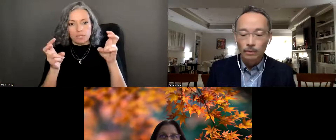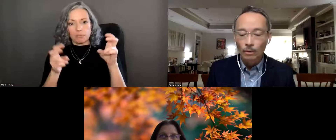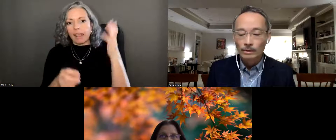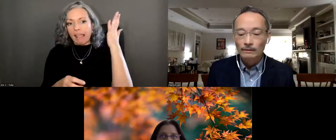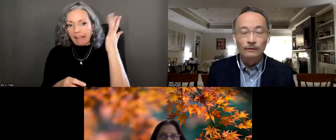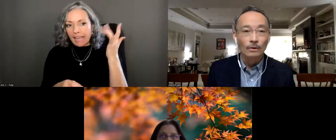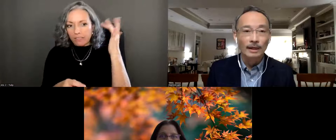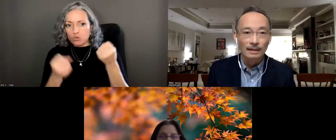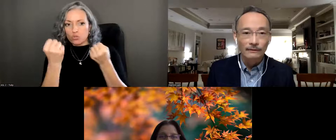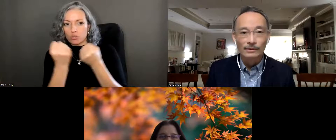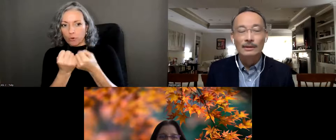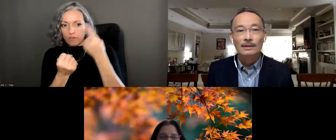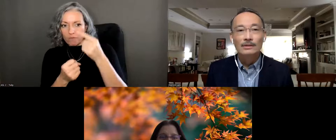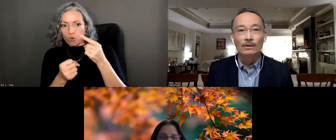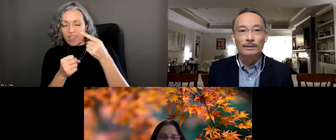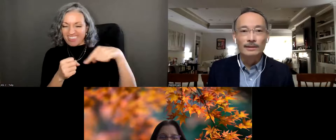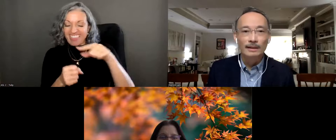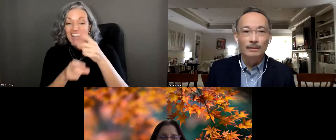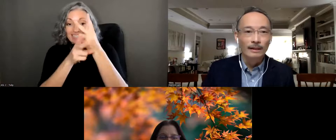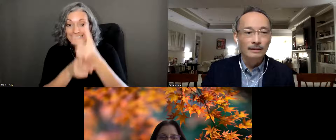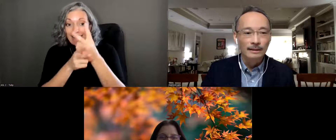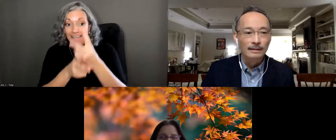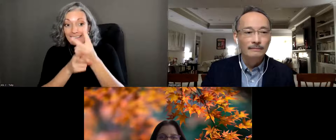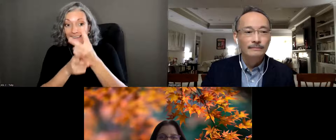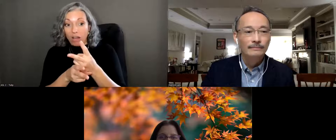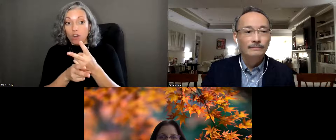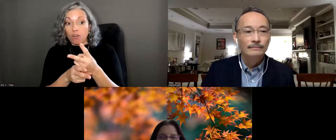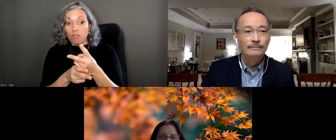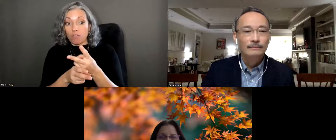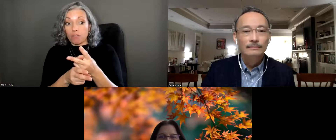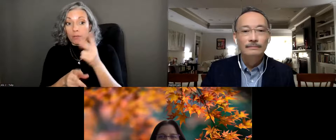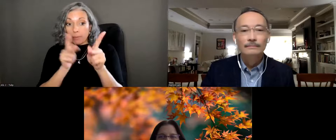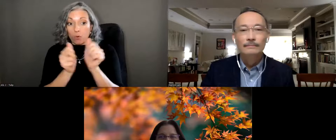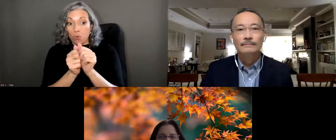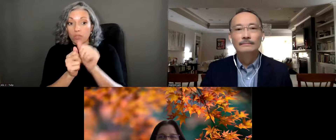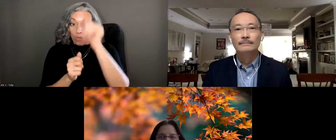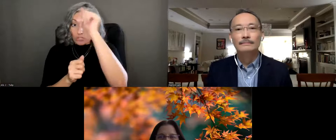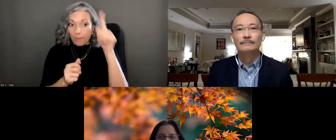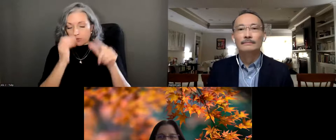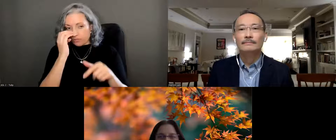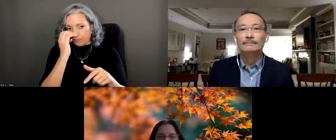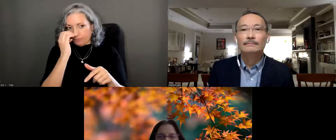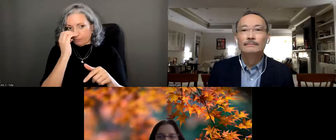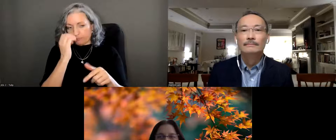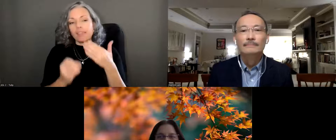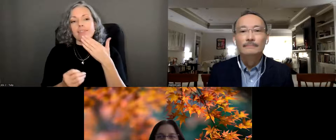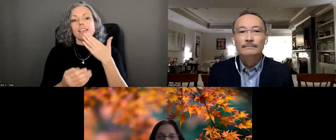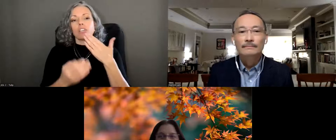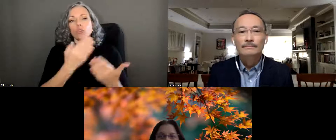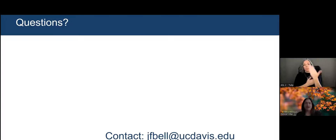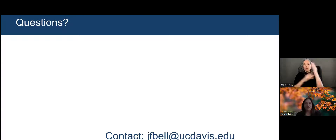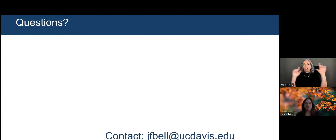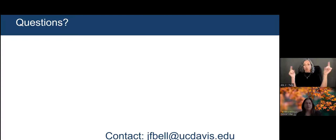California's support for caregivers. So please take it away, Denise. Hi, thank you, and good morning,